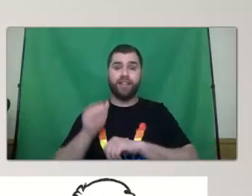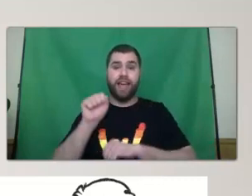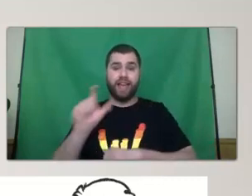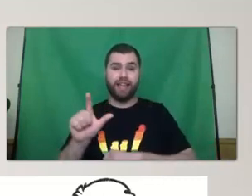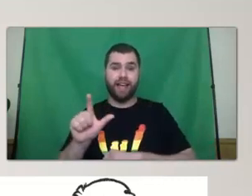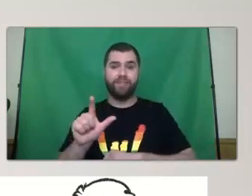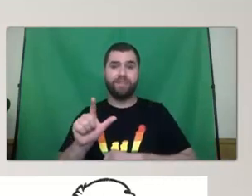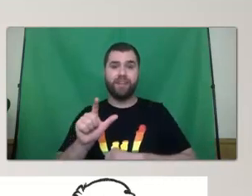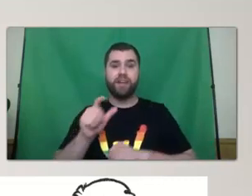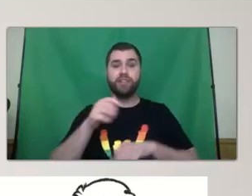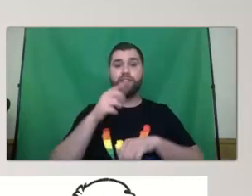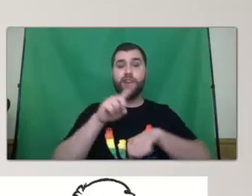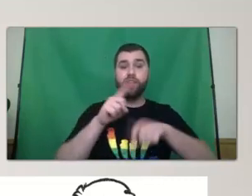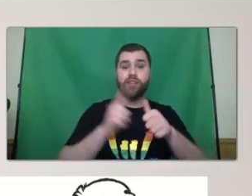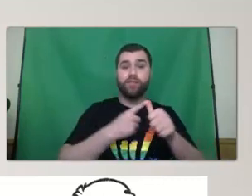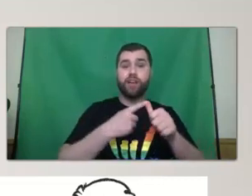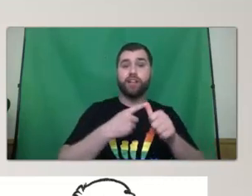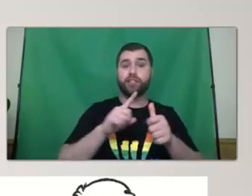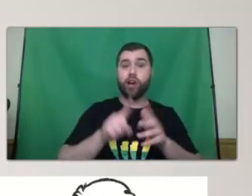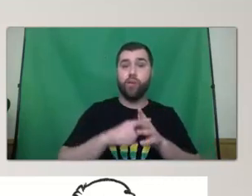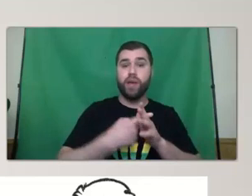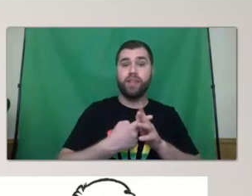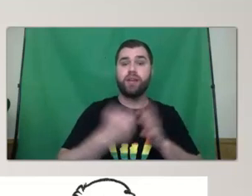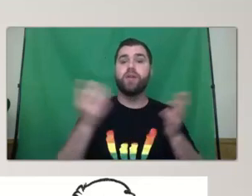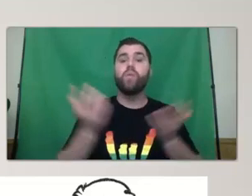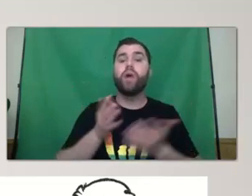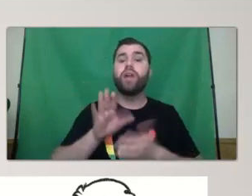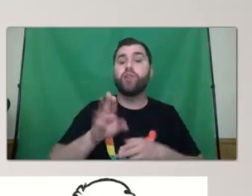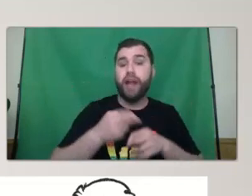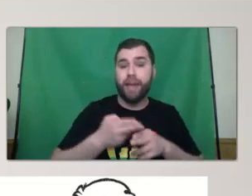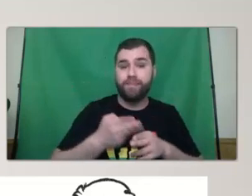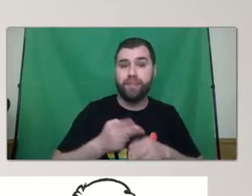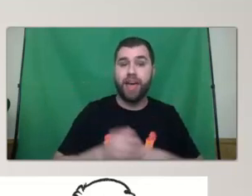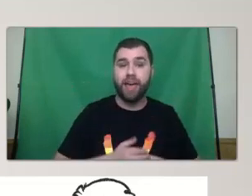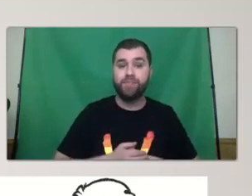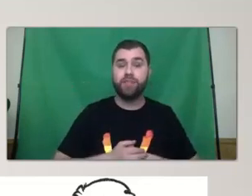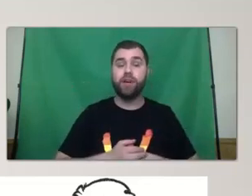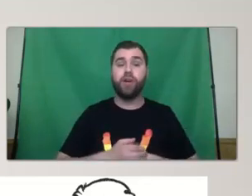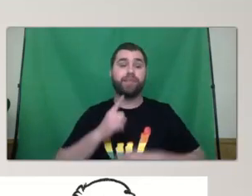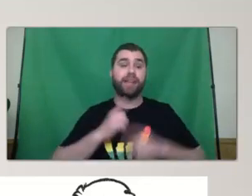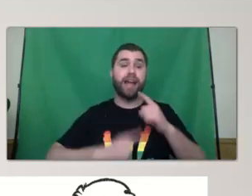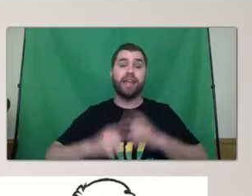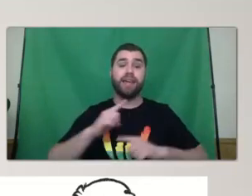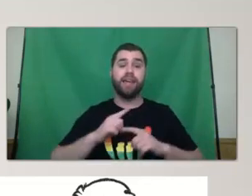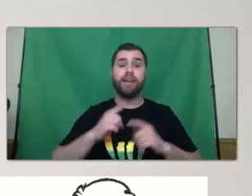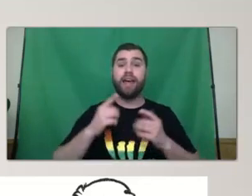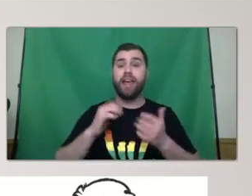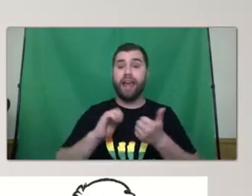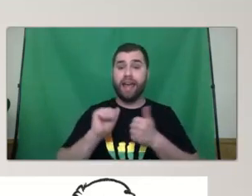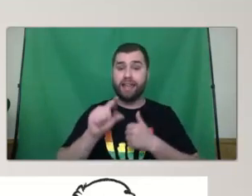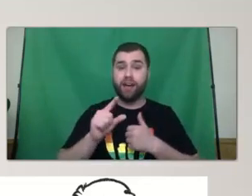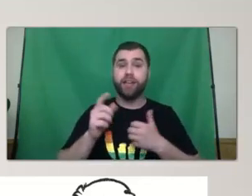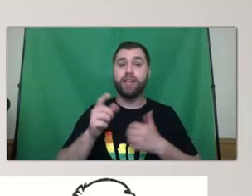translated it to ASL. So first, we're going to start with, what is your name? Okay, so I'm signing it